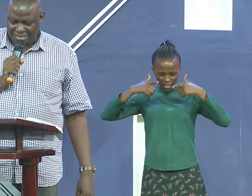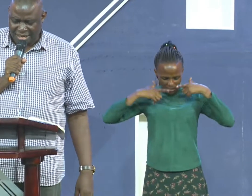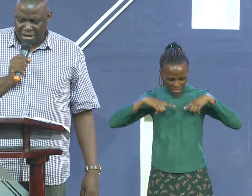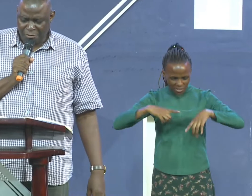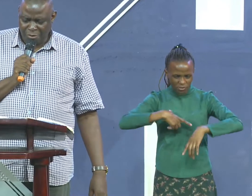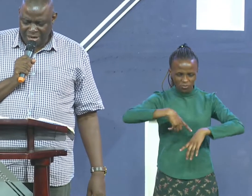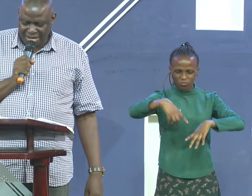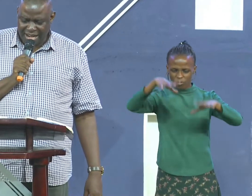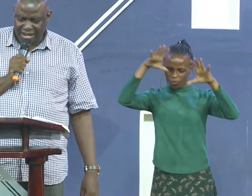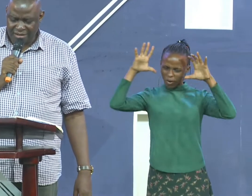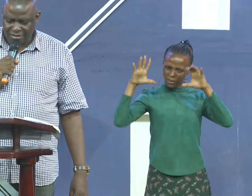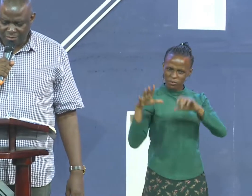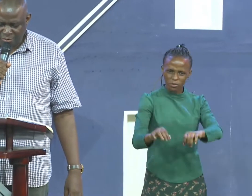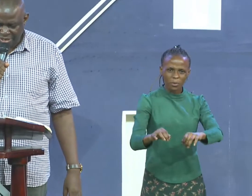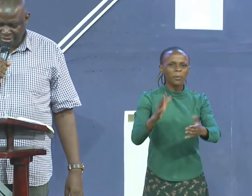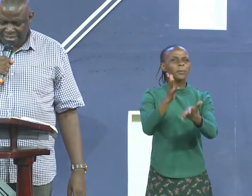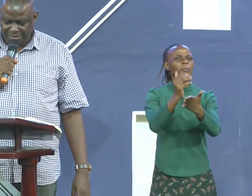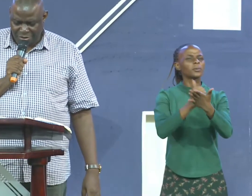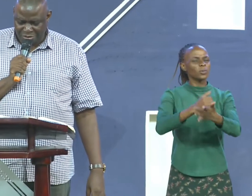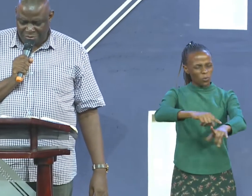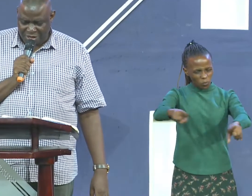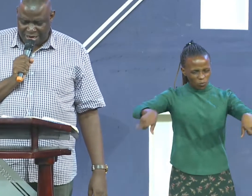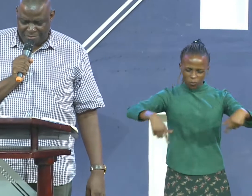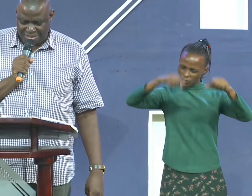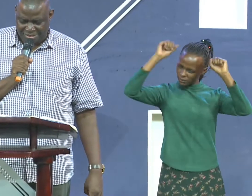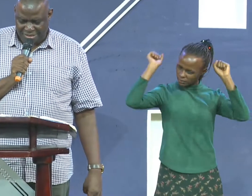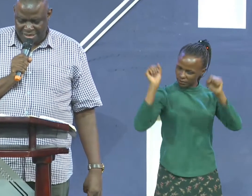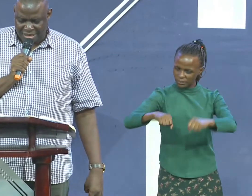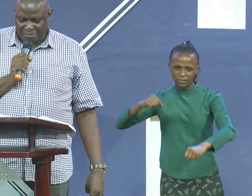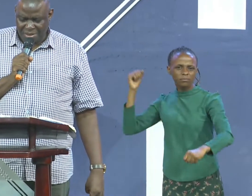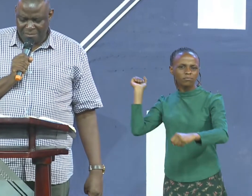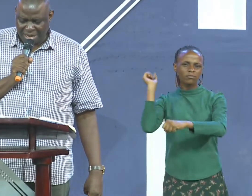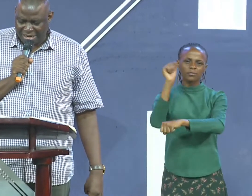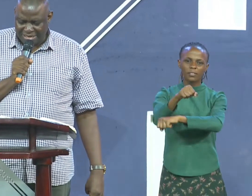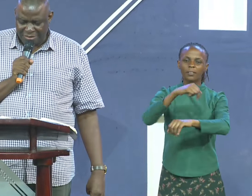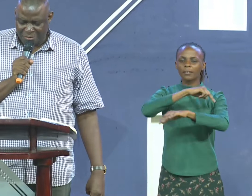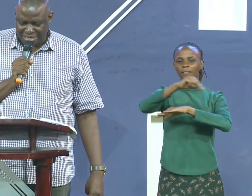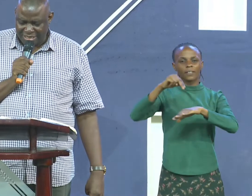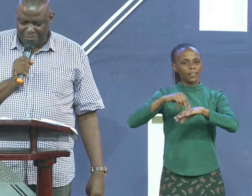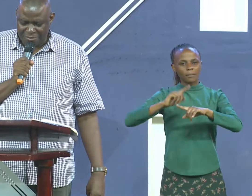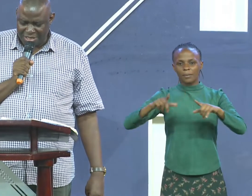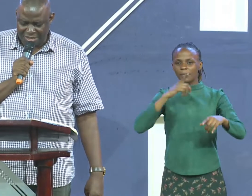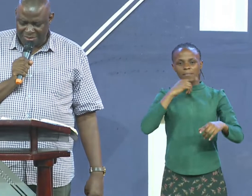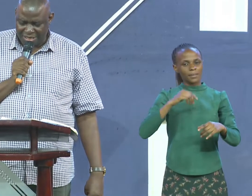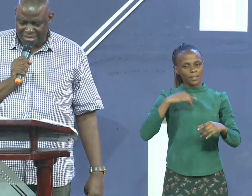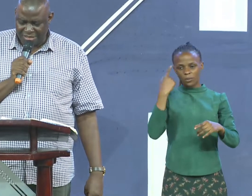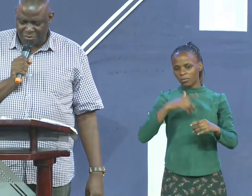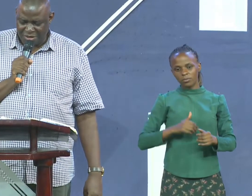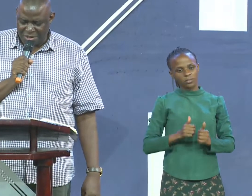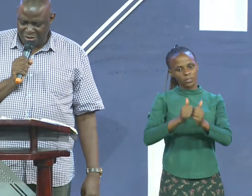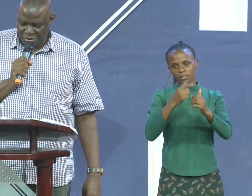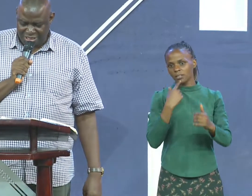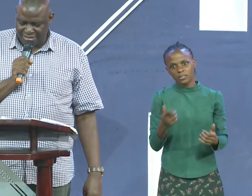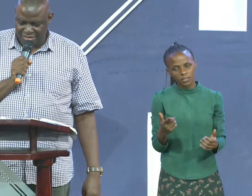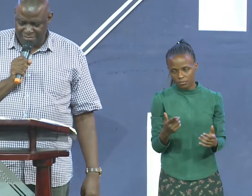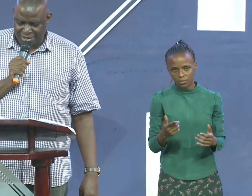possess it, for we are well able to overcome it. But the men that went up with him said, we